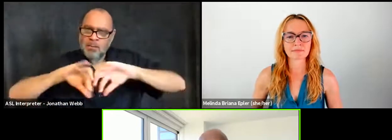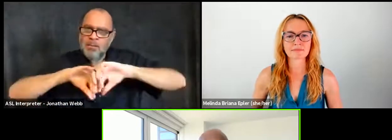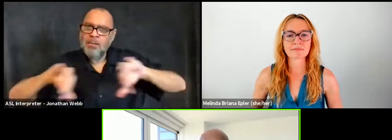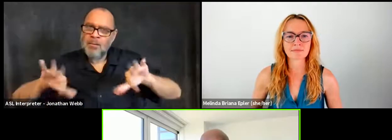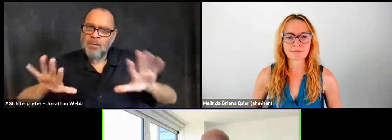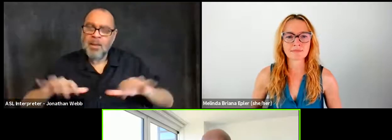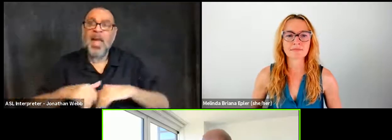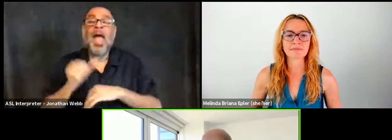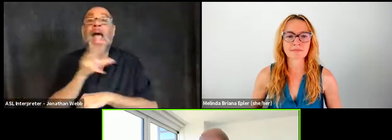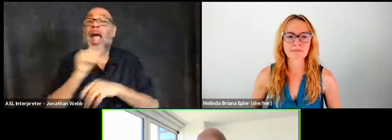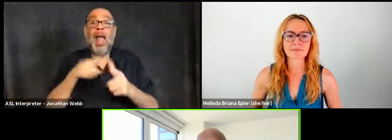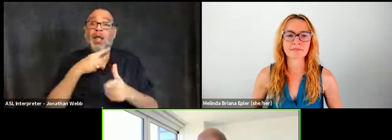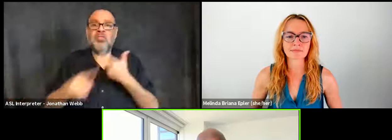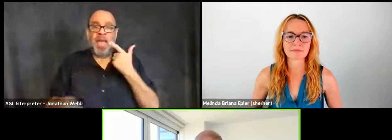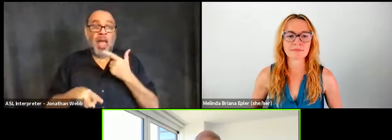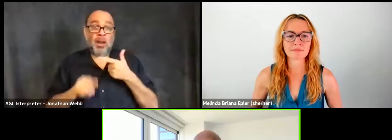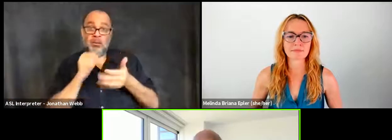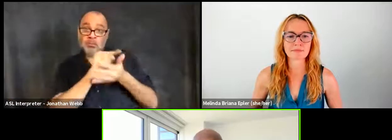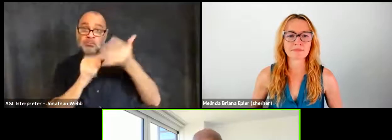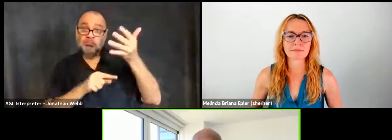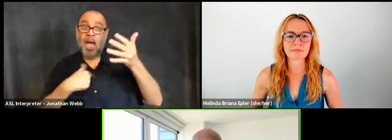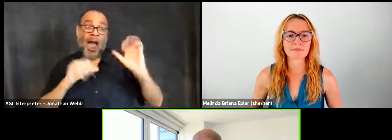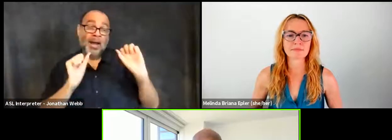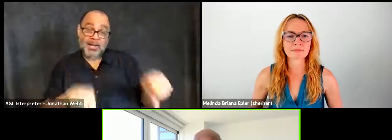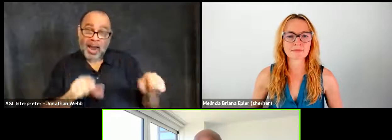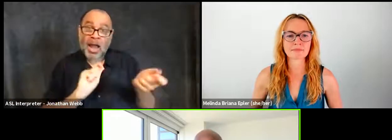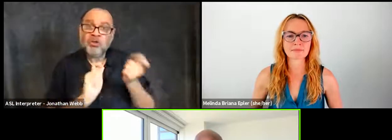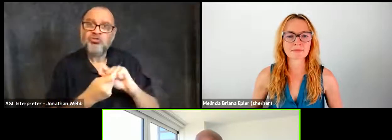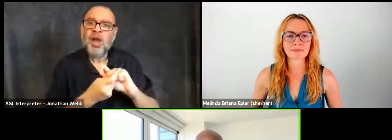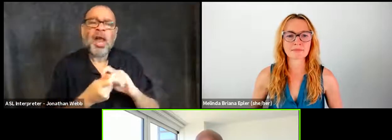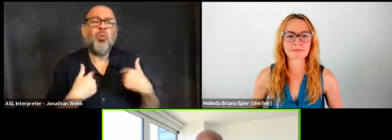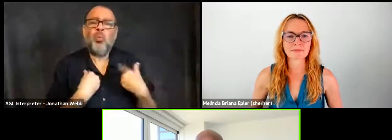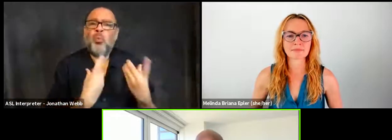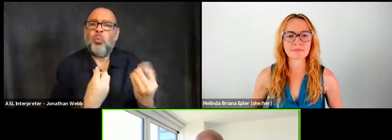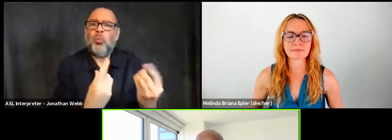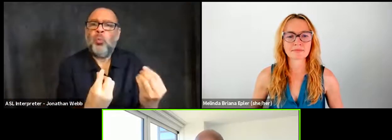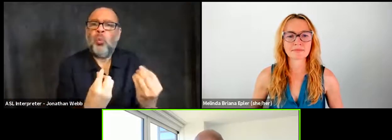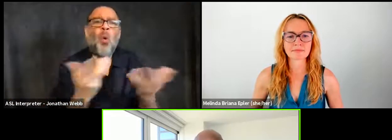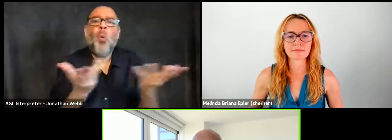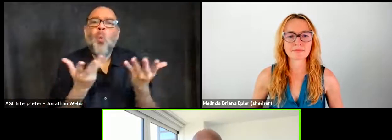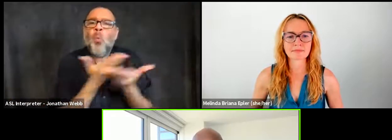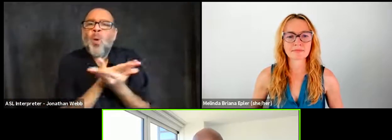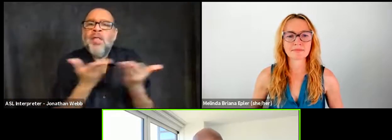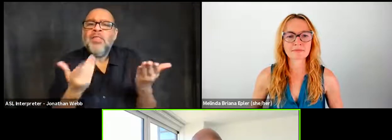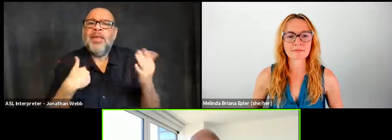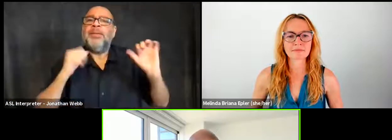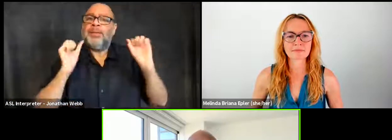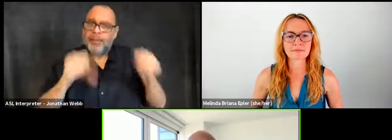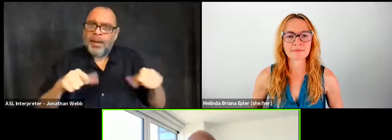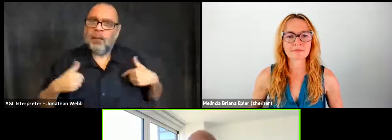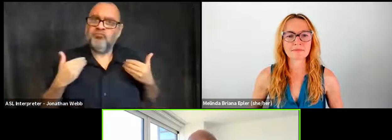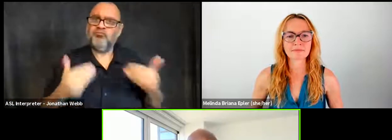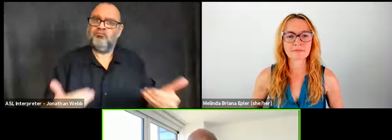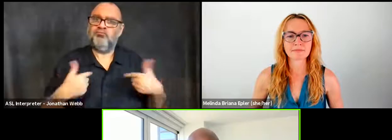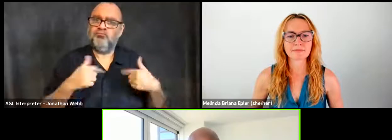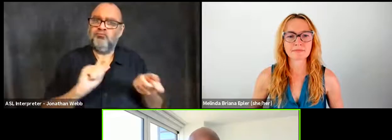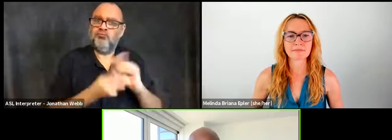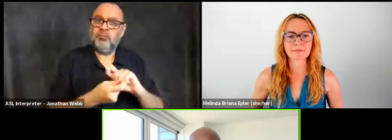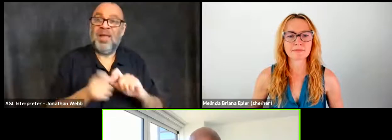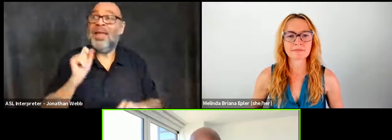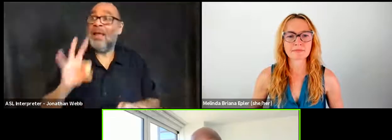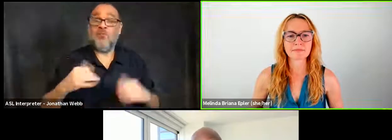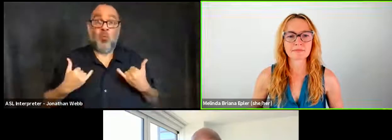it? What can I change? What is in my power to change? And then if I can't change it now, how can I make a plan to change it in the